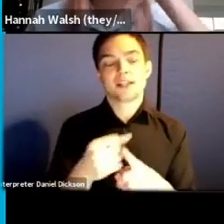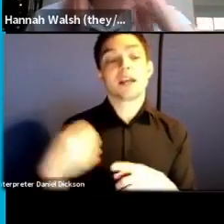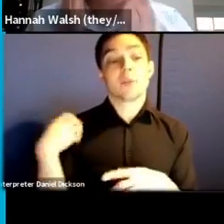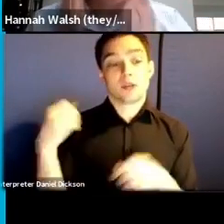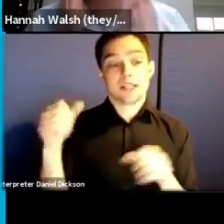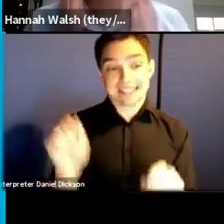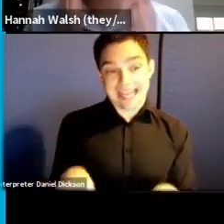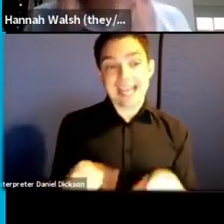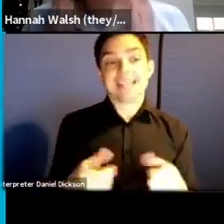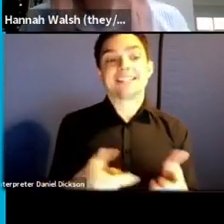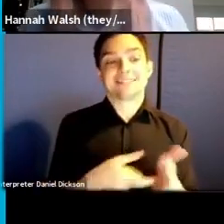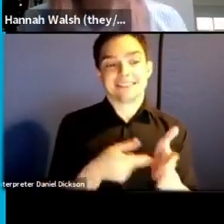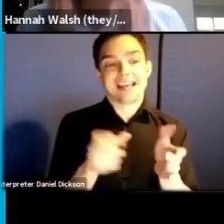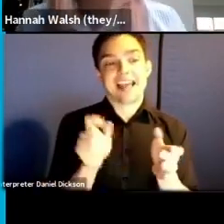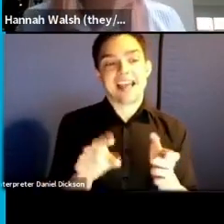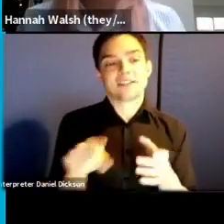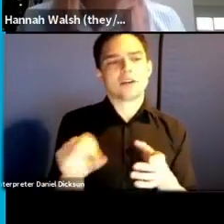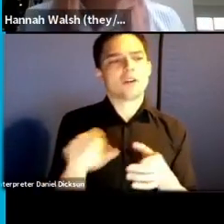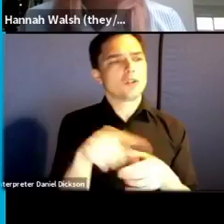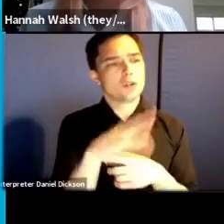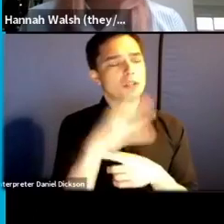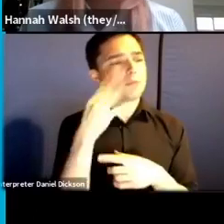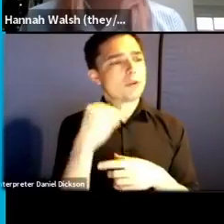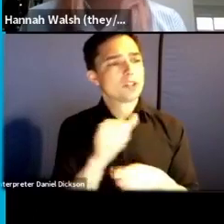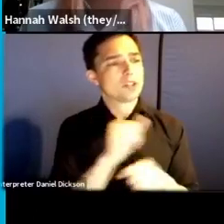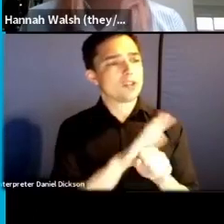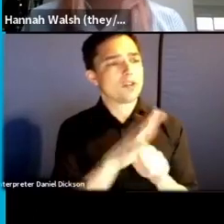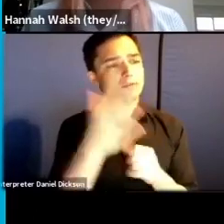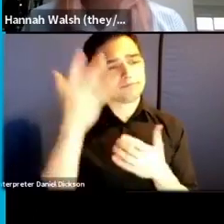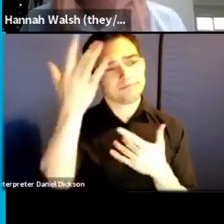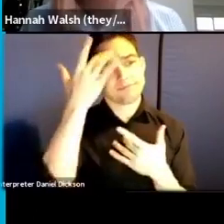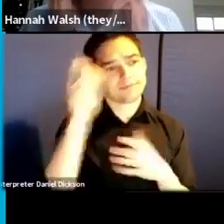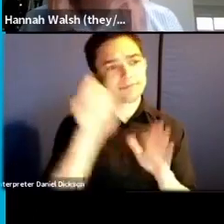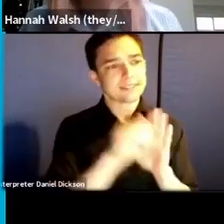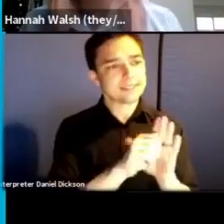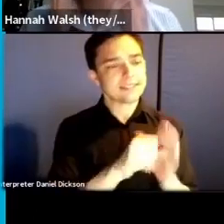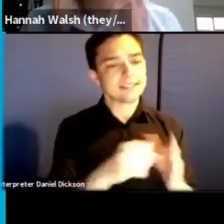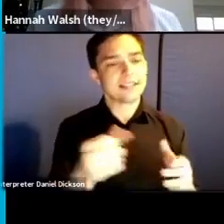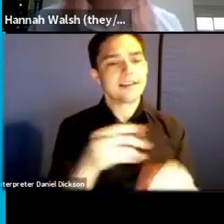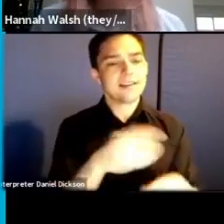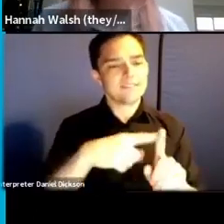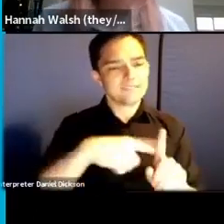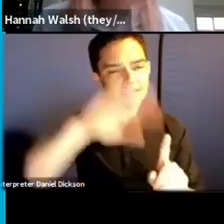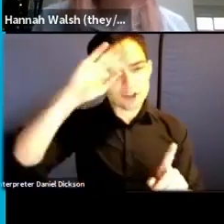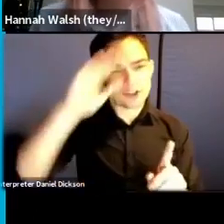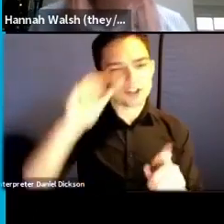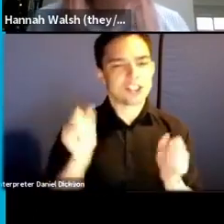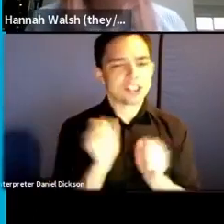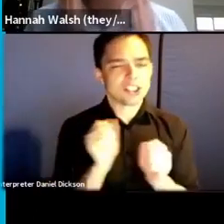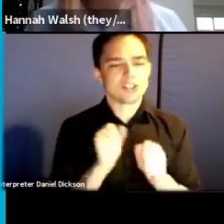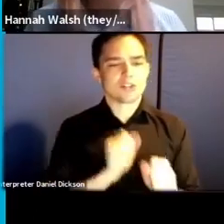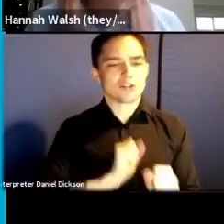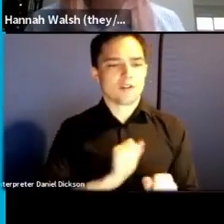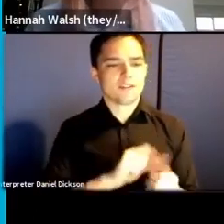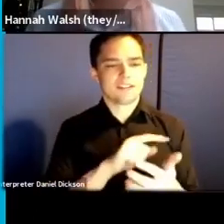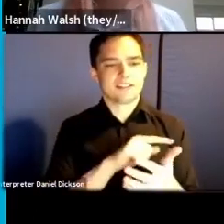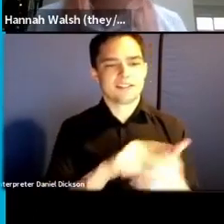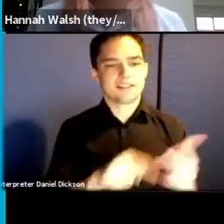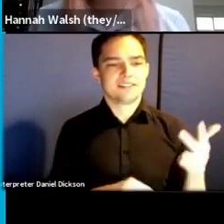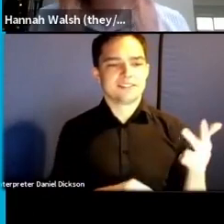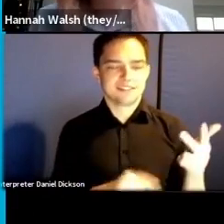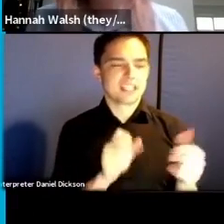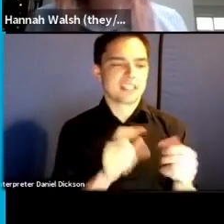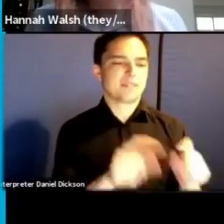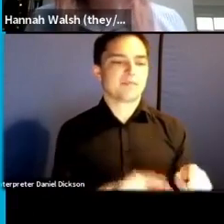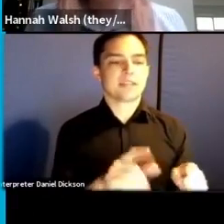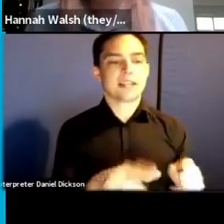employees if they're experiencing symptoms of COVID, such as a fever, chills, or coughs, that kind of inquiry would normally be a